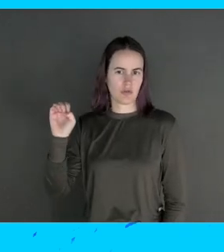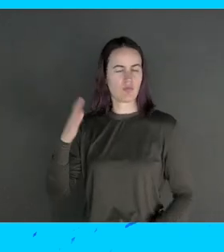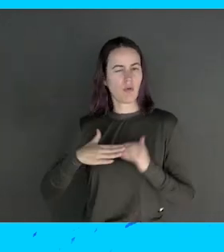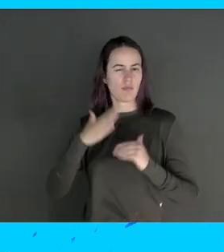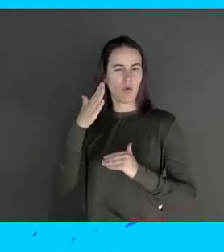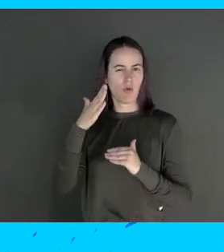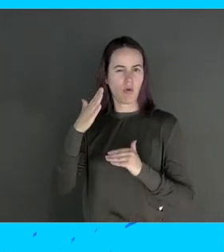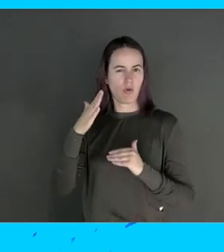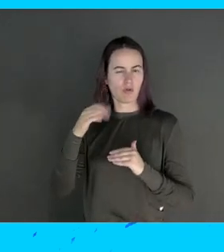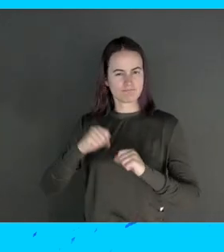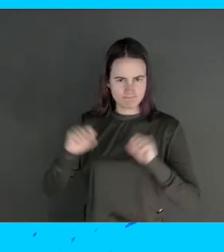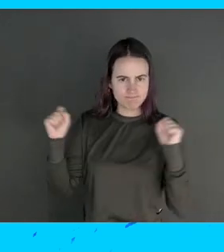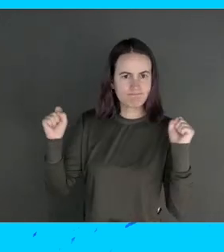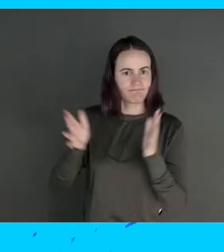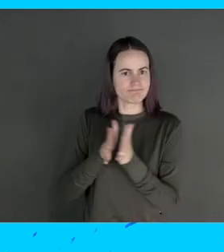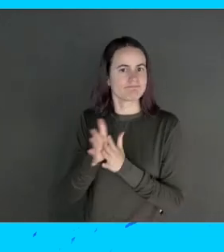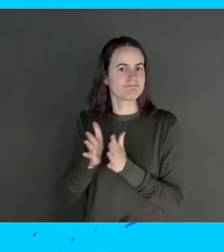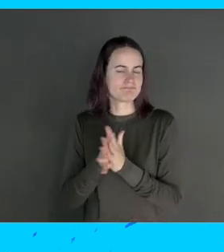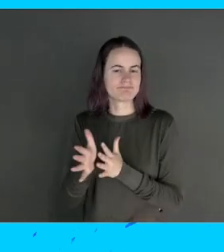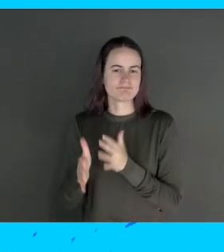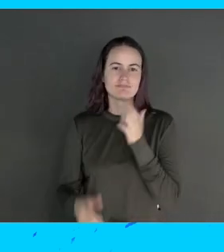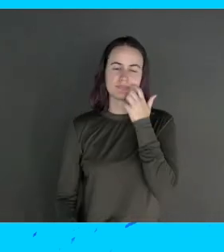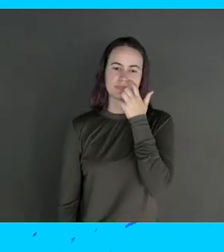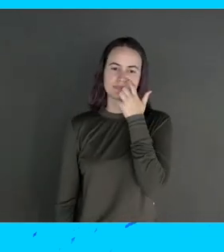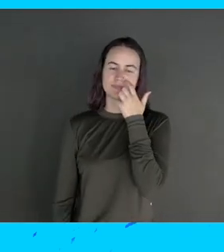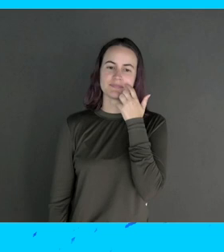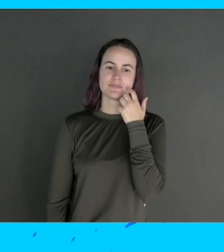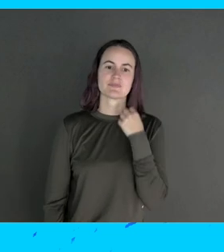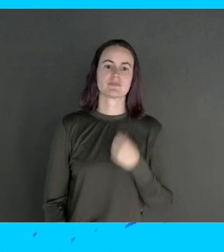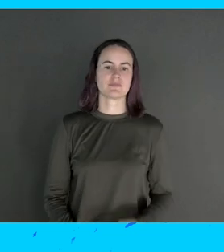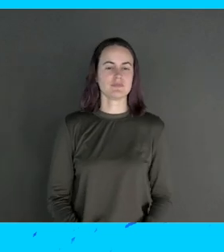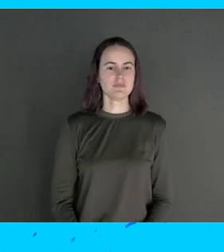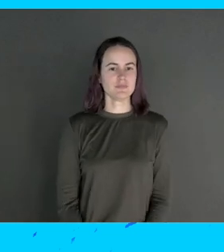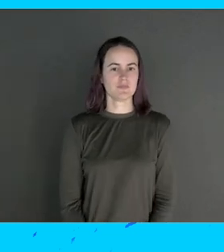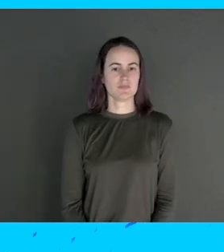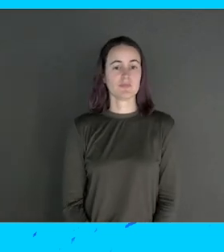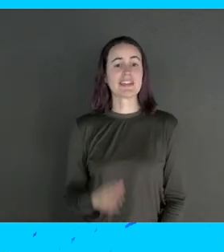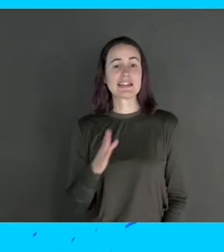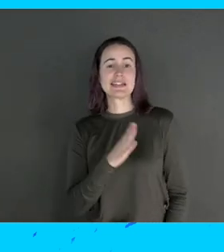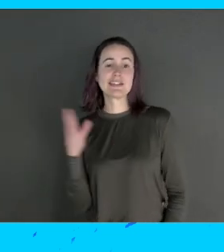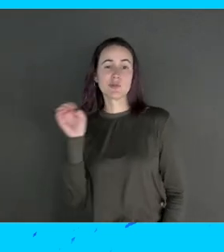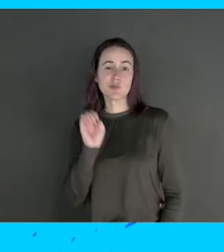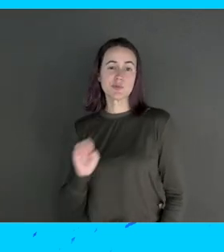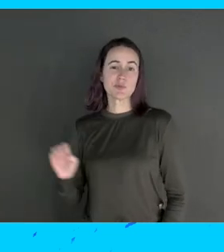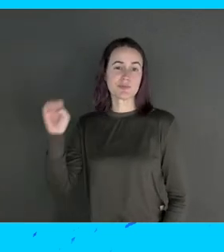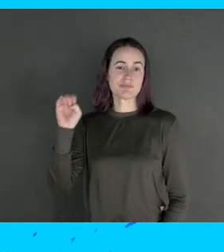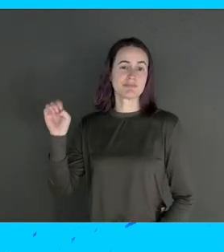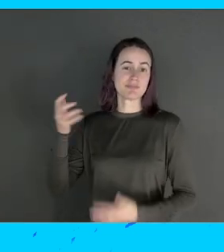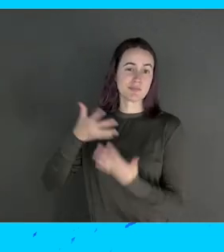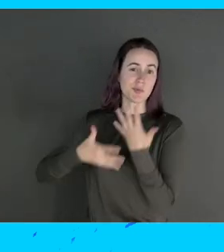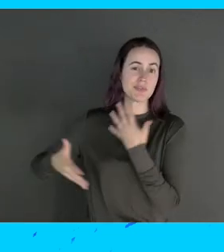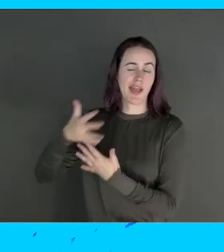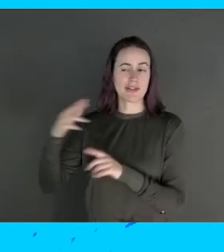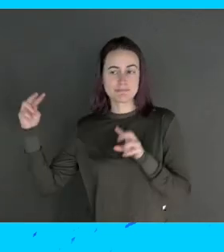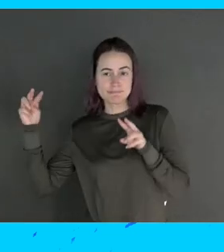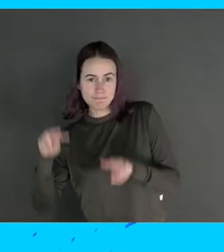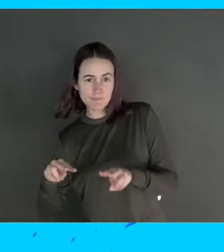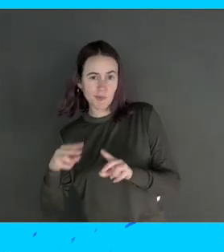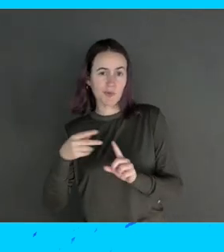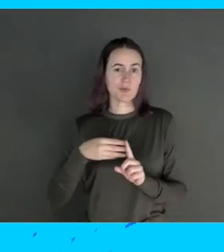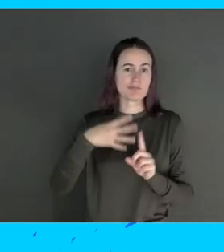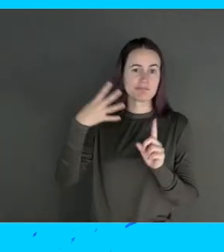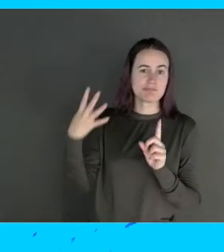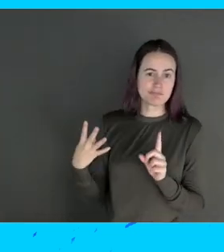and sort of covering the views of Eastern European society on LGBTQIA individuals and